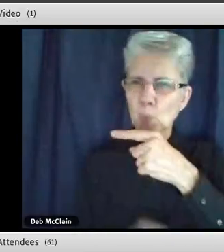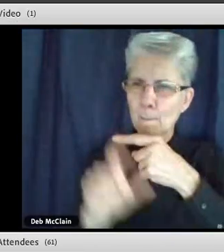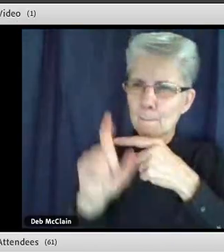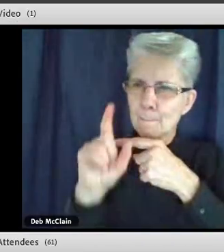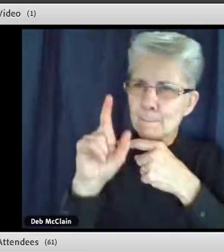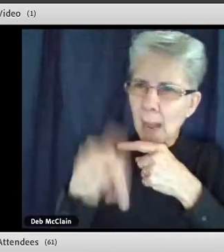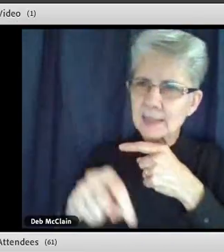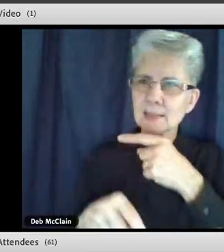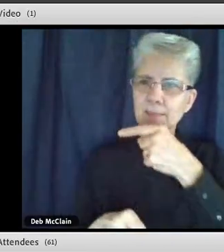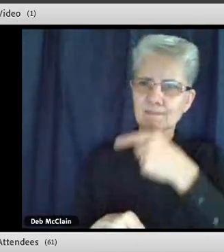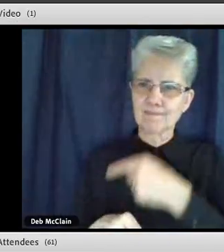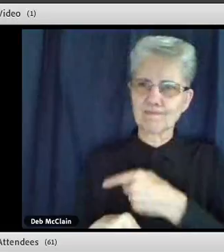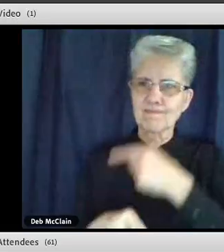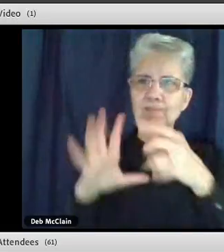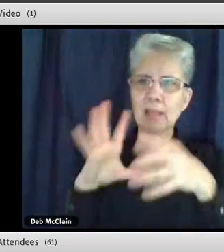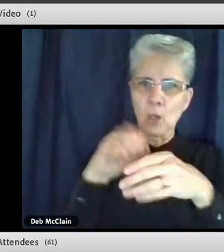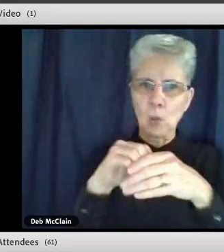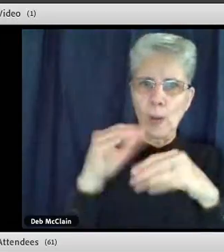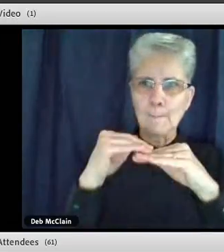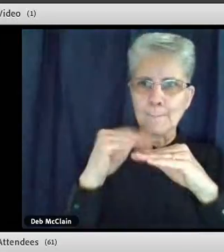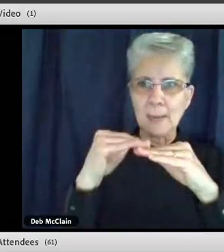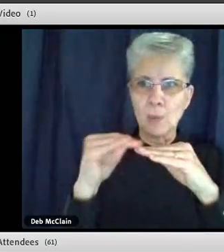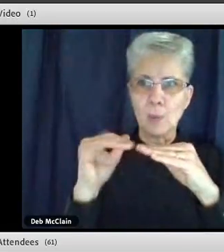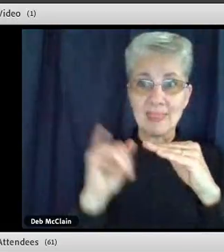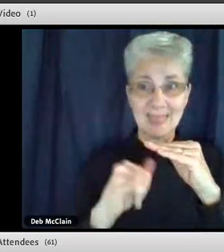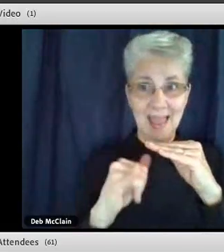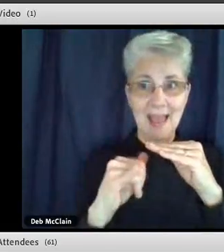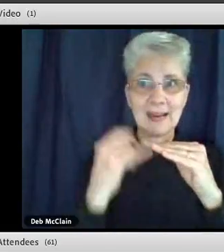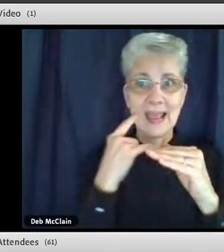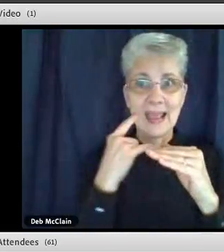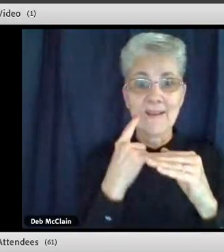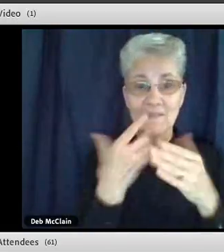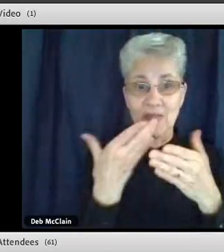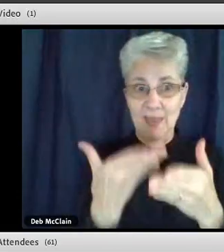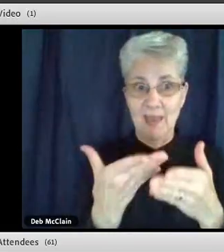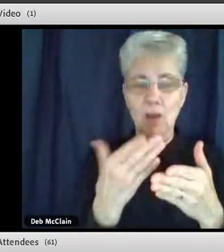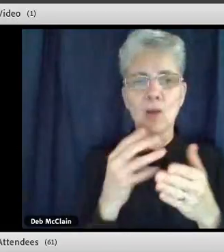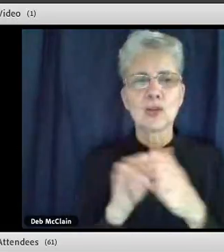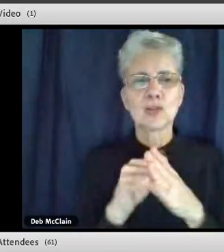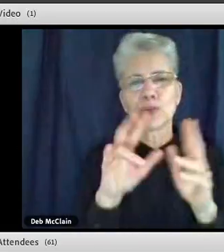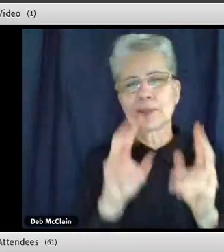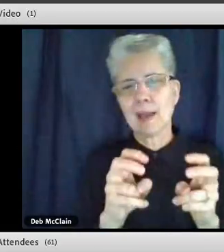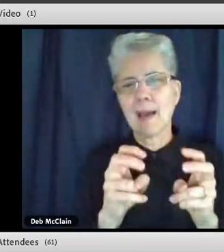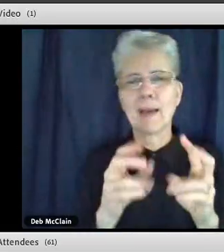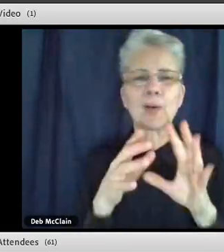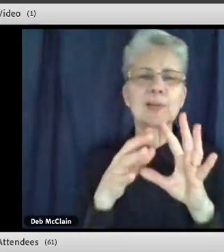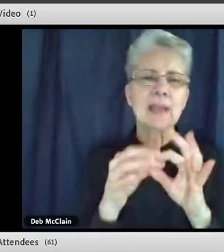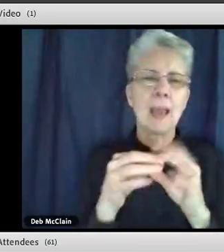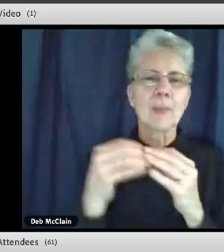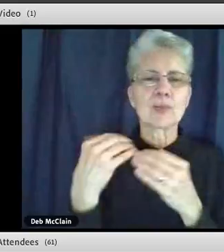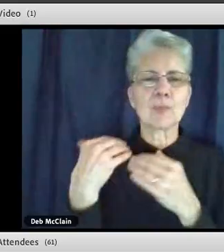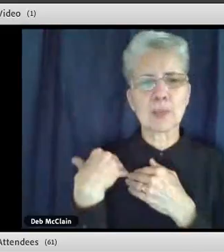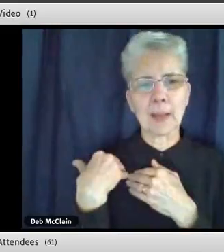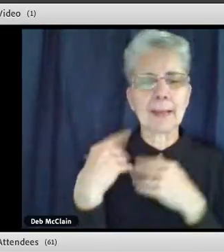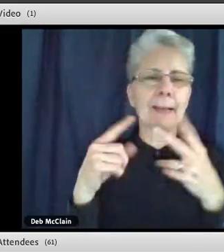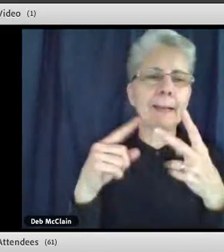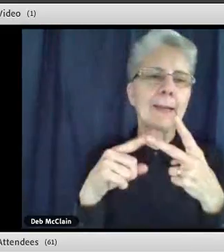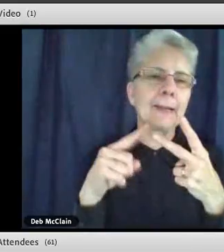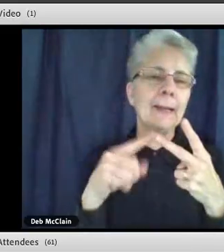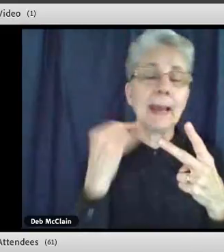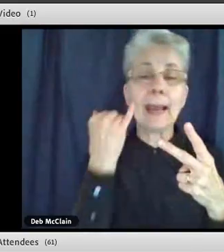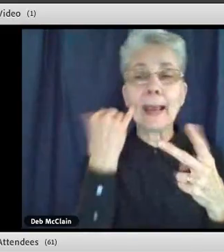and information at minimum if they're available. So like title, statement of responsibility information. If